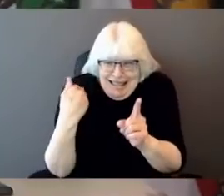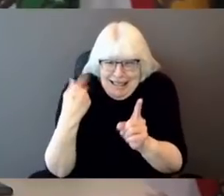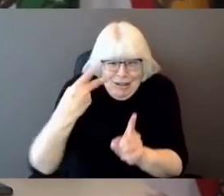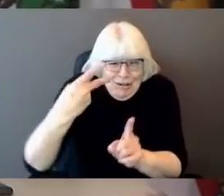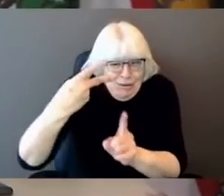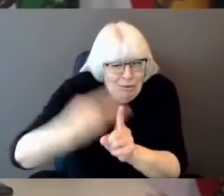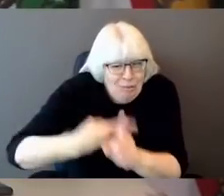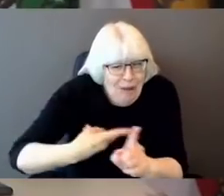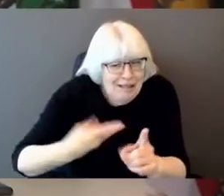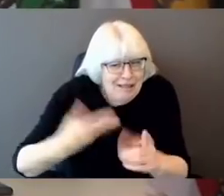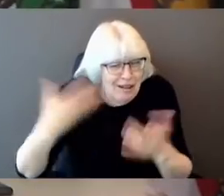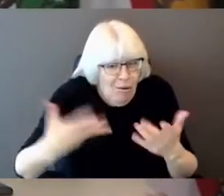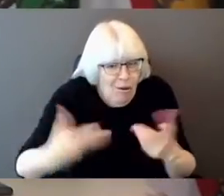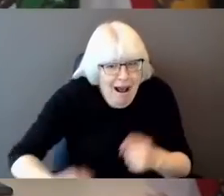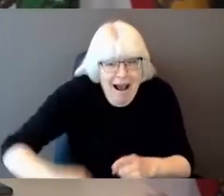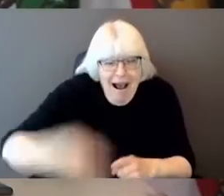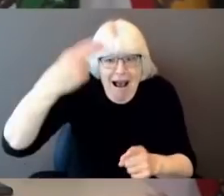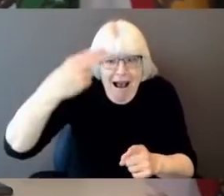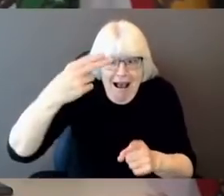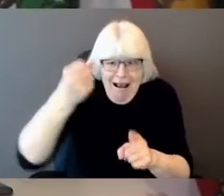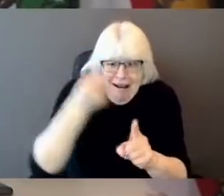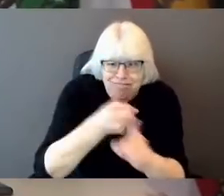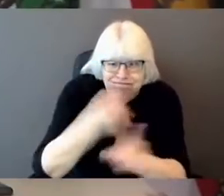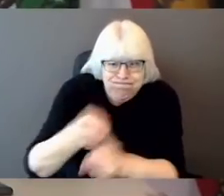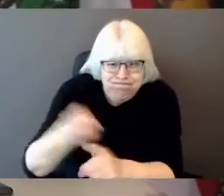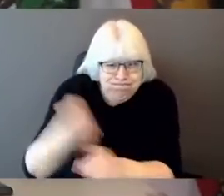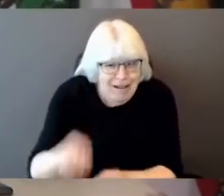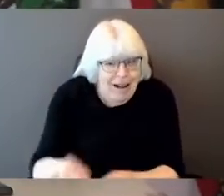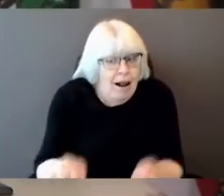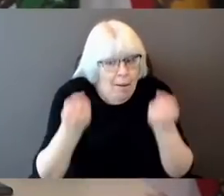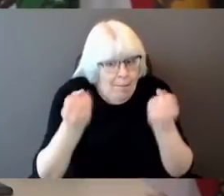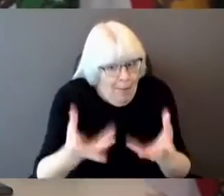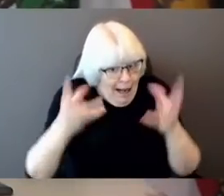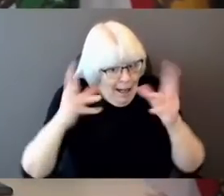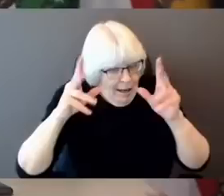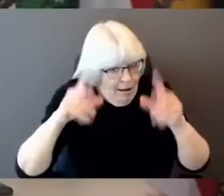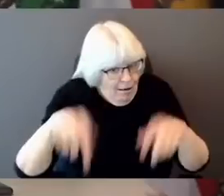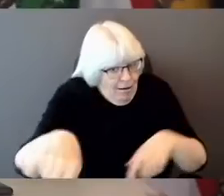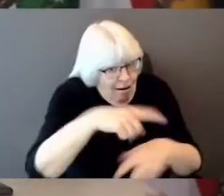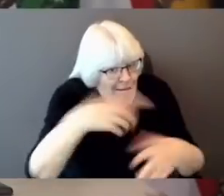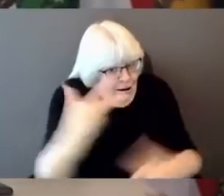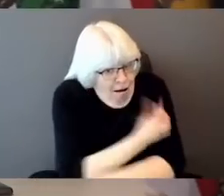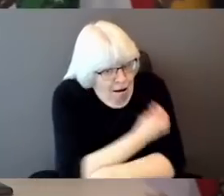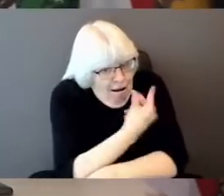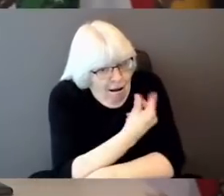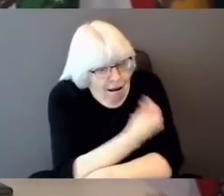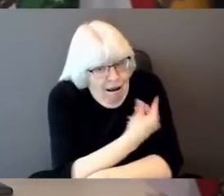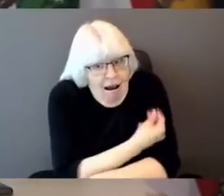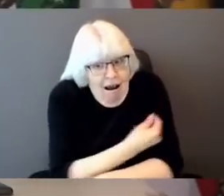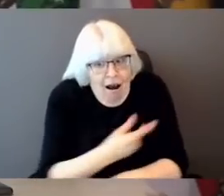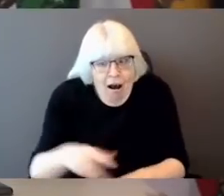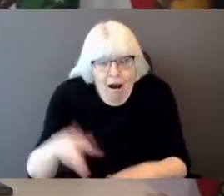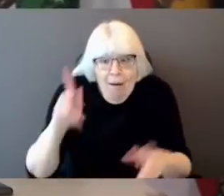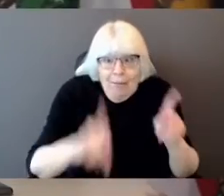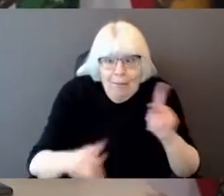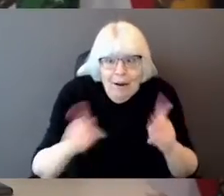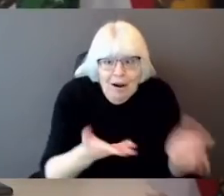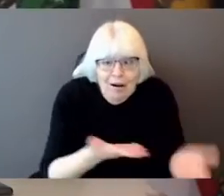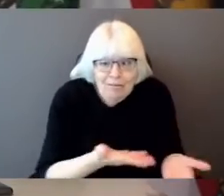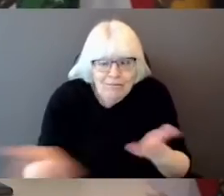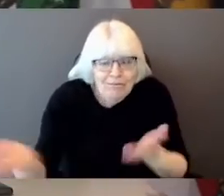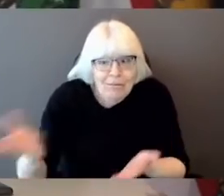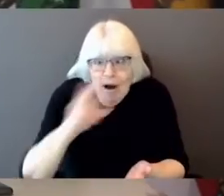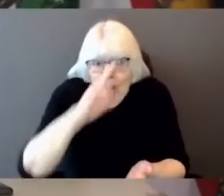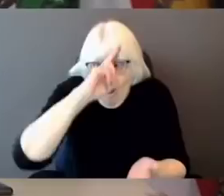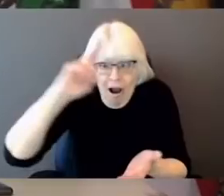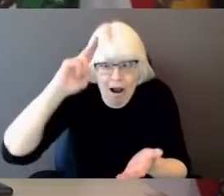islanders have stepped up to get, we have been able to prevent countless hospitalizations. We will never be able to fully